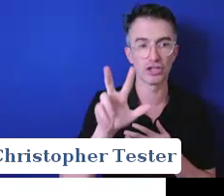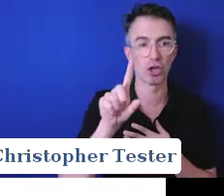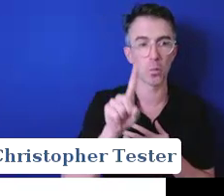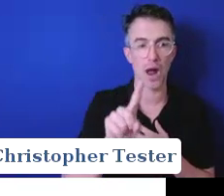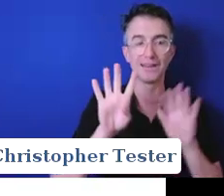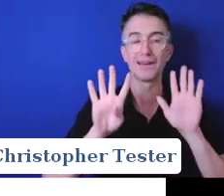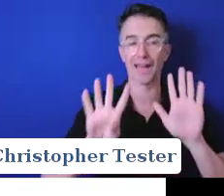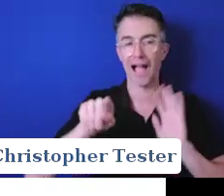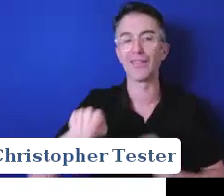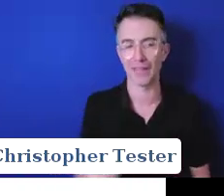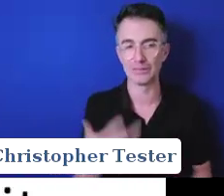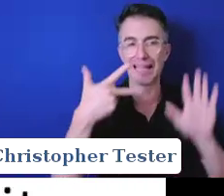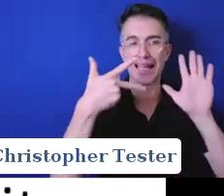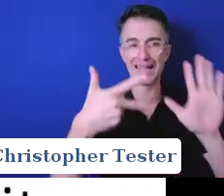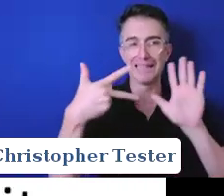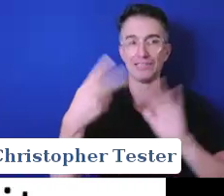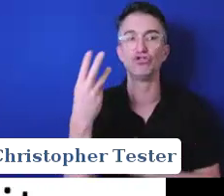319,883 households.